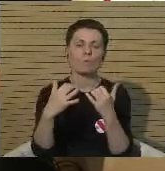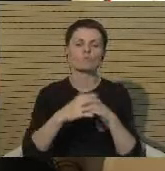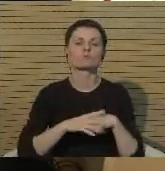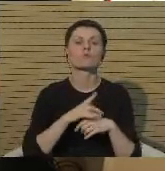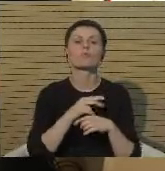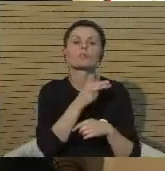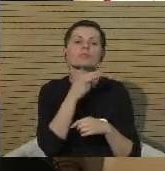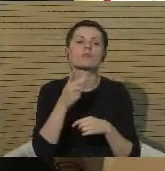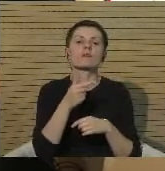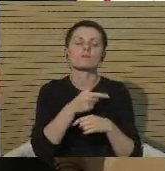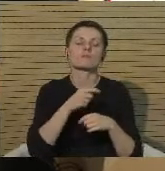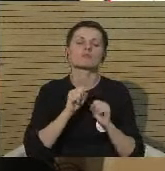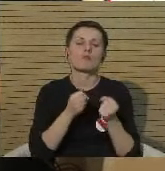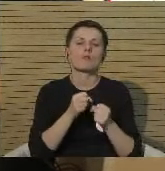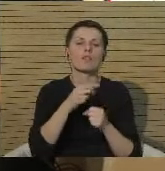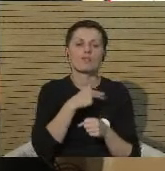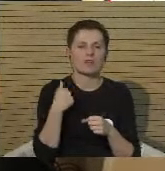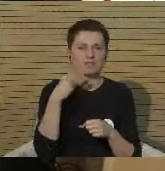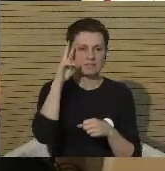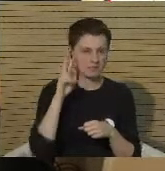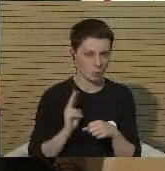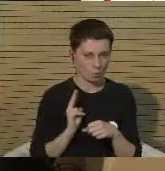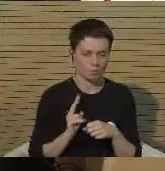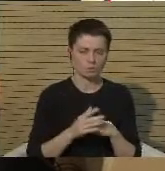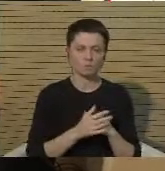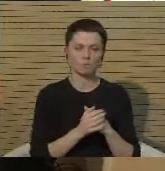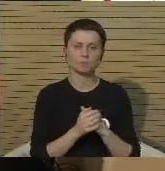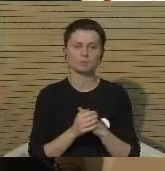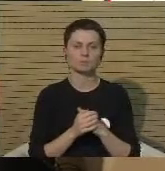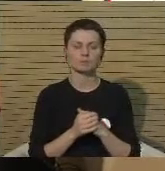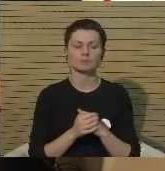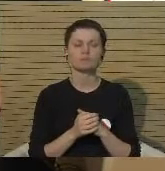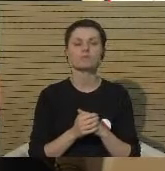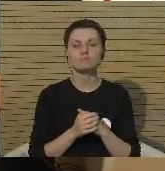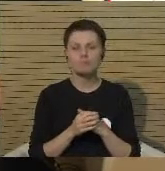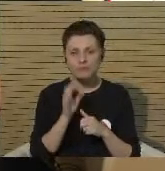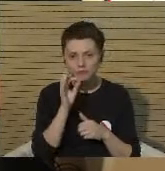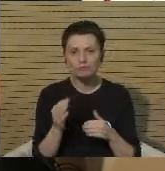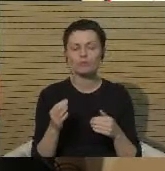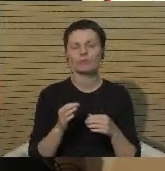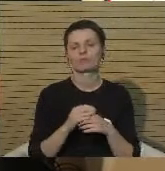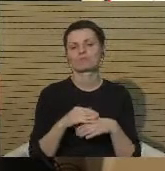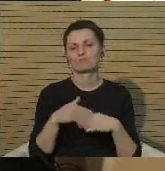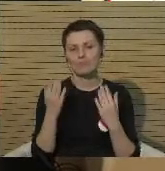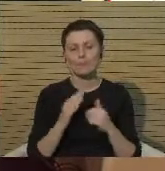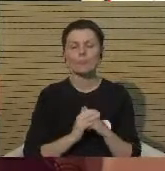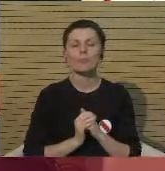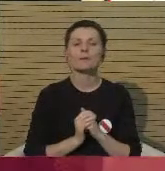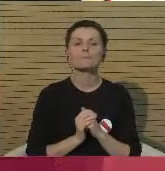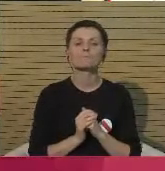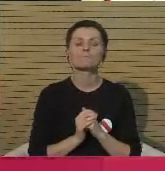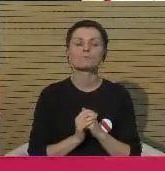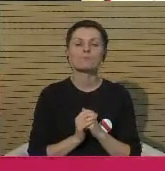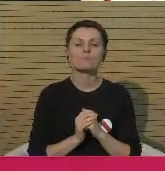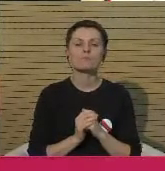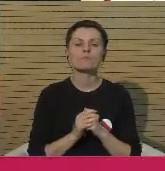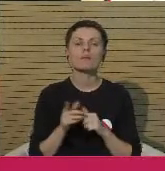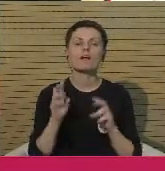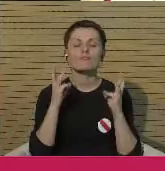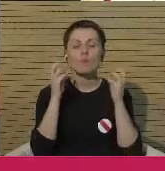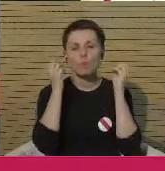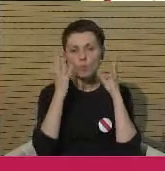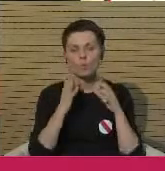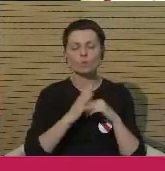outline the specificity of Warsztaty Kultury to people around the world? Good evening, ladies and